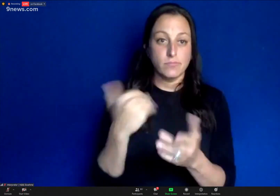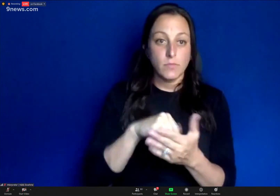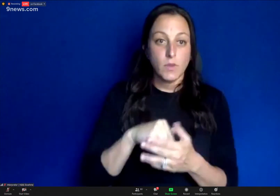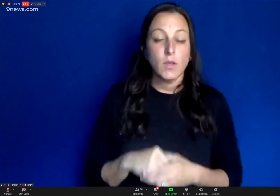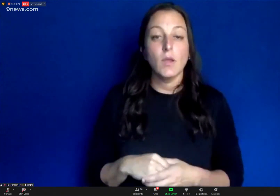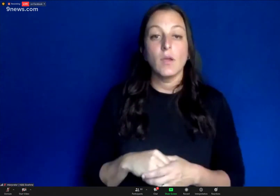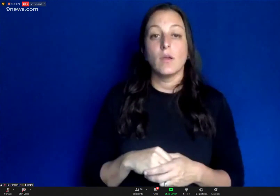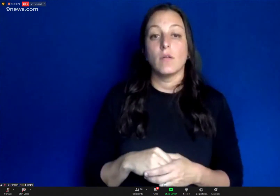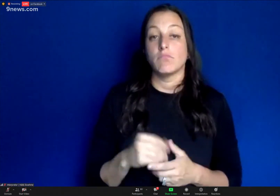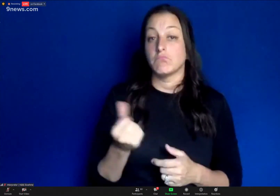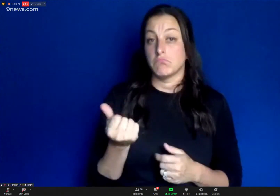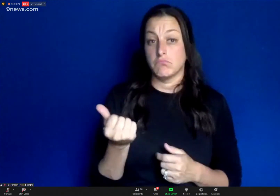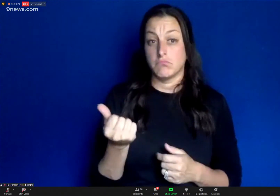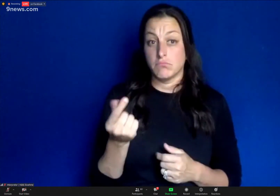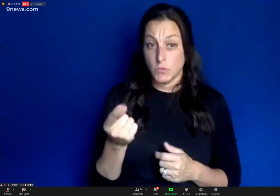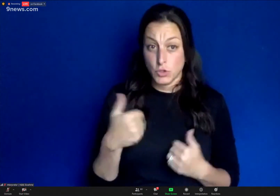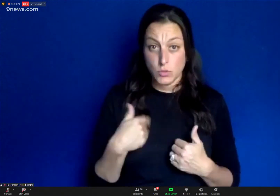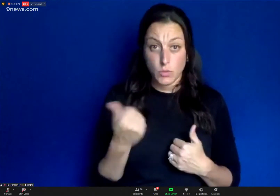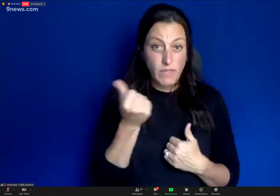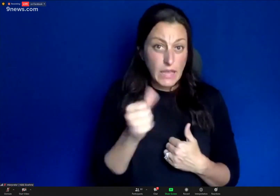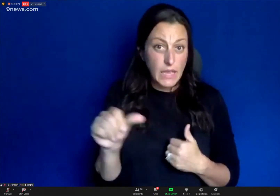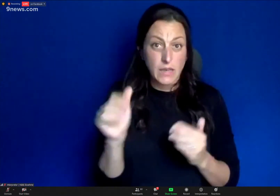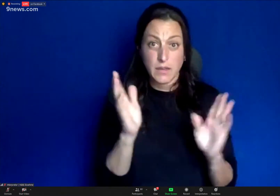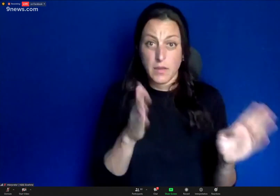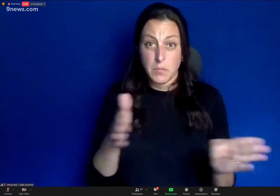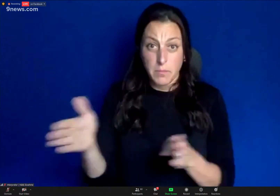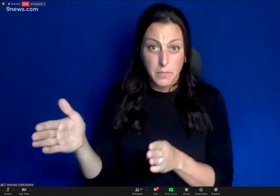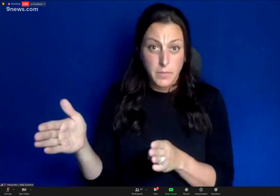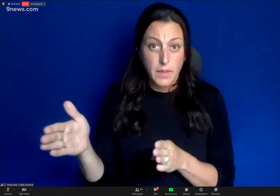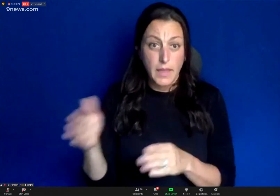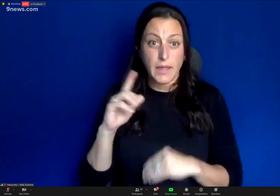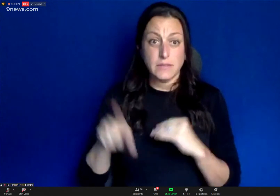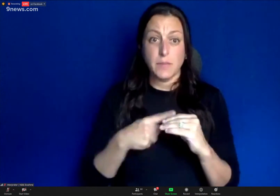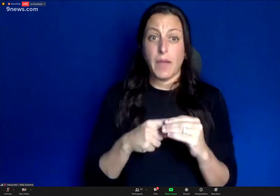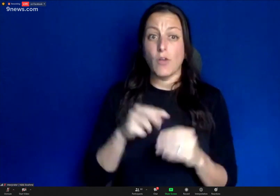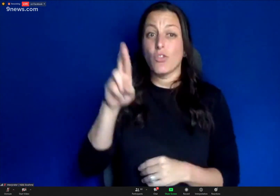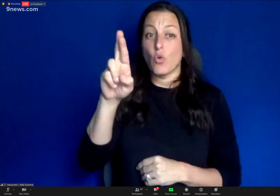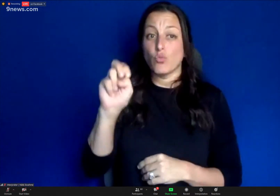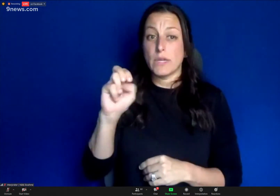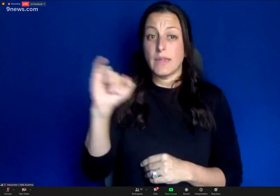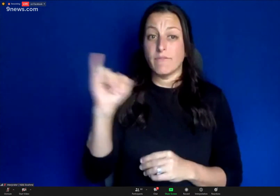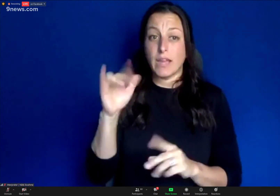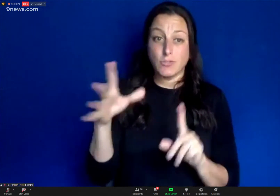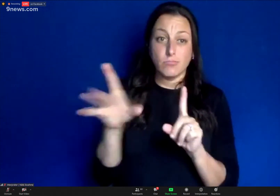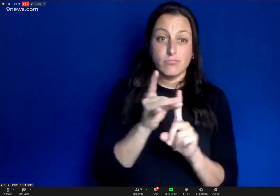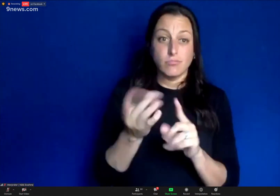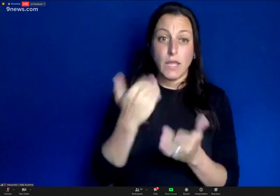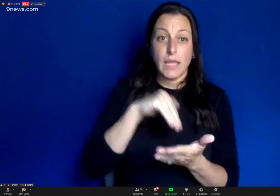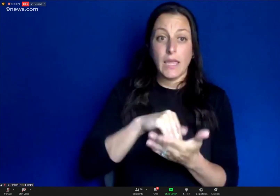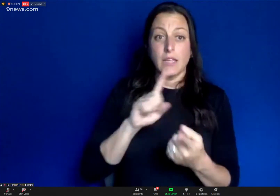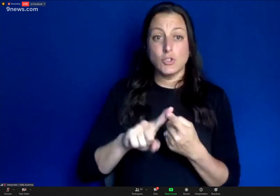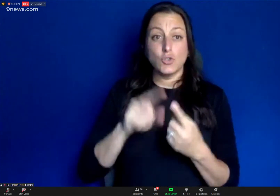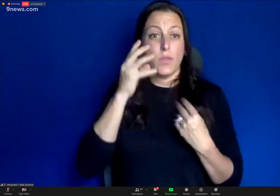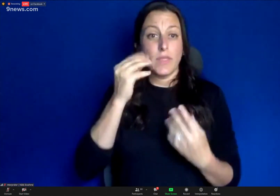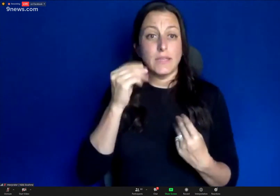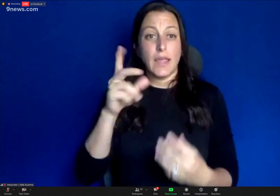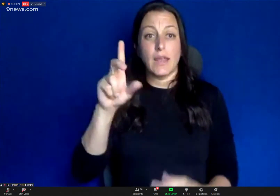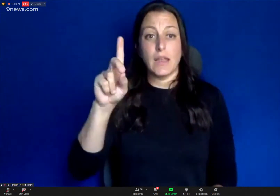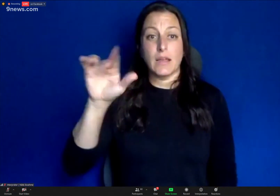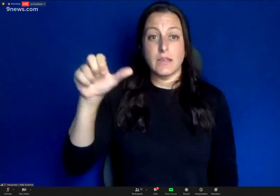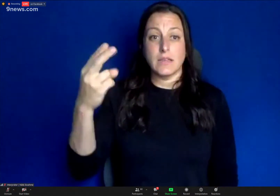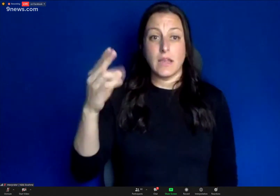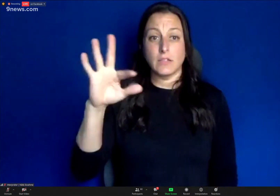any plans to sort of bring those reinfection cases to the data dashboard that's on the